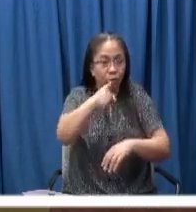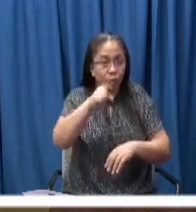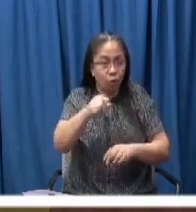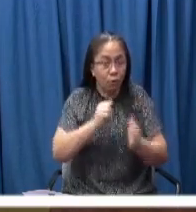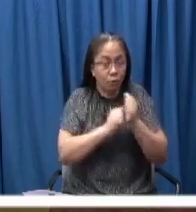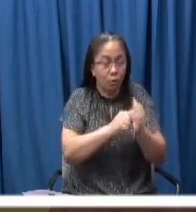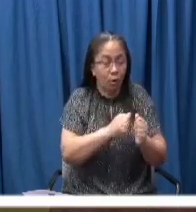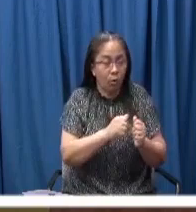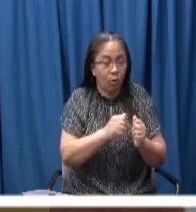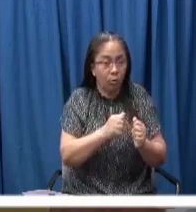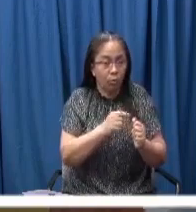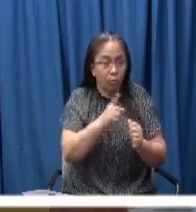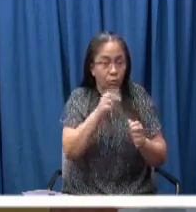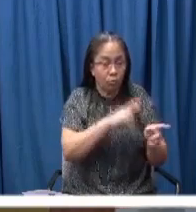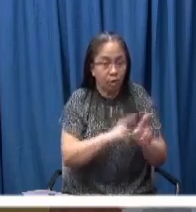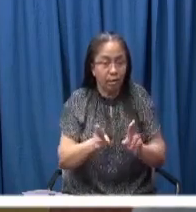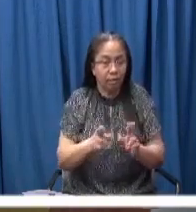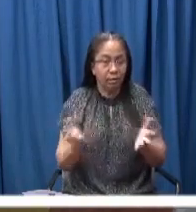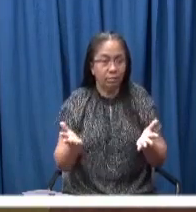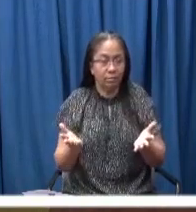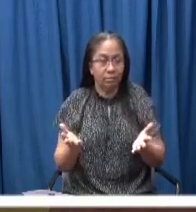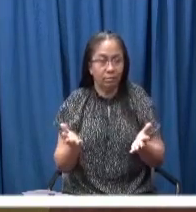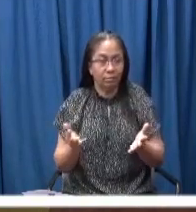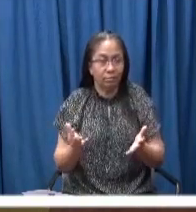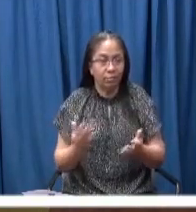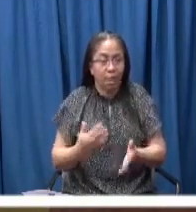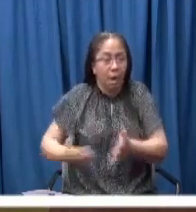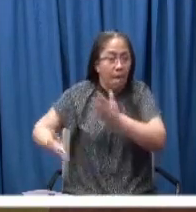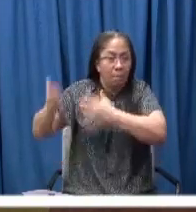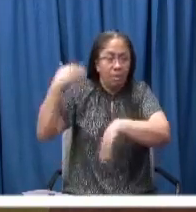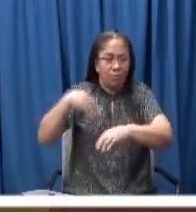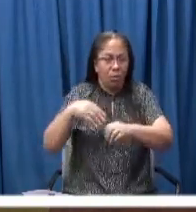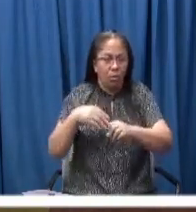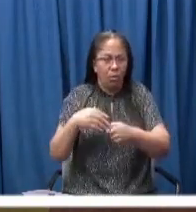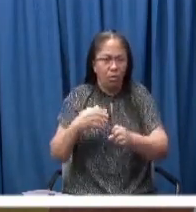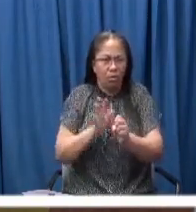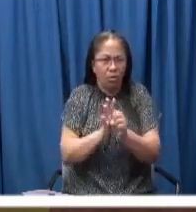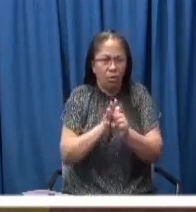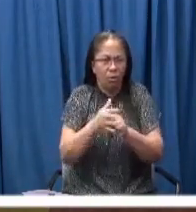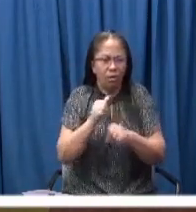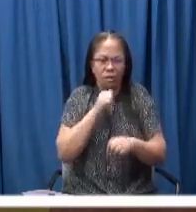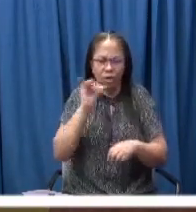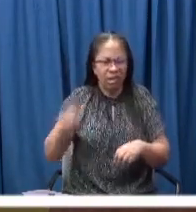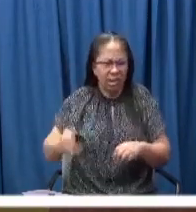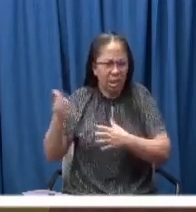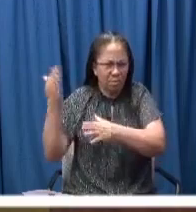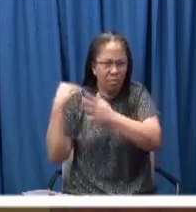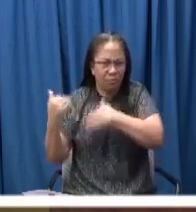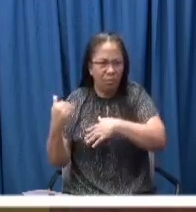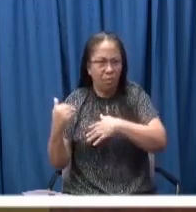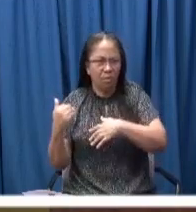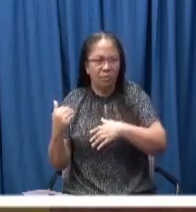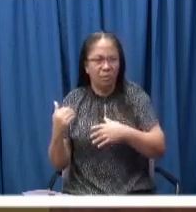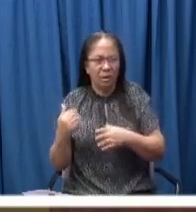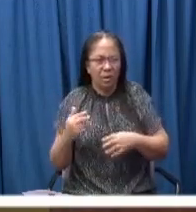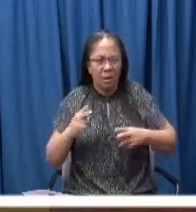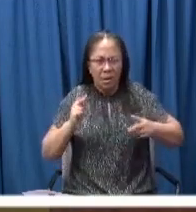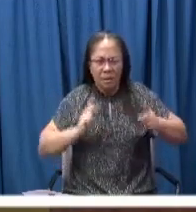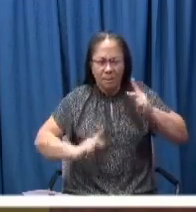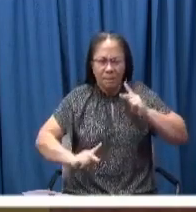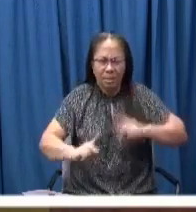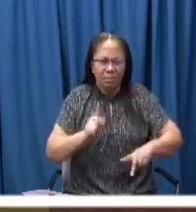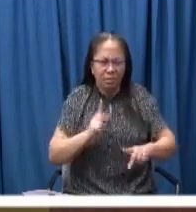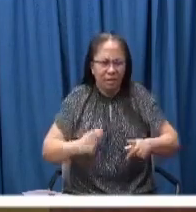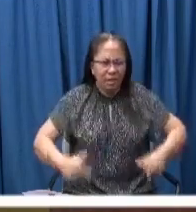Because humanity before COVID-19 was heading along a path of destruction that was so